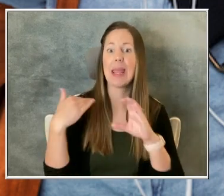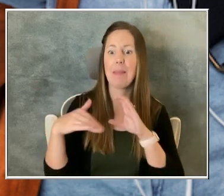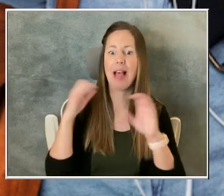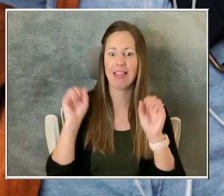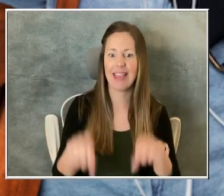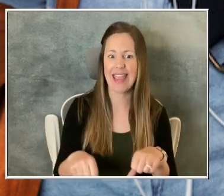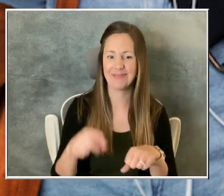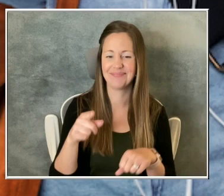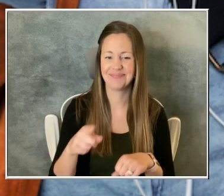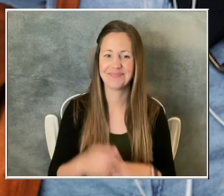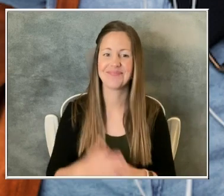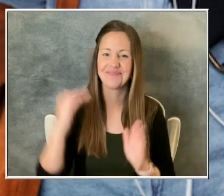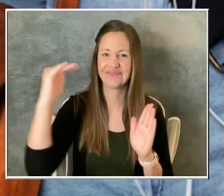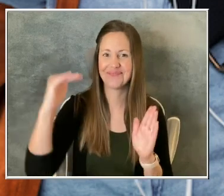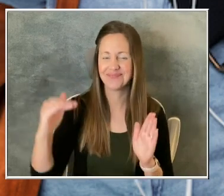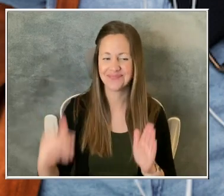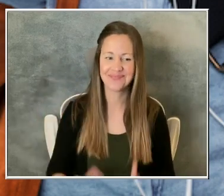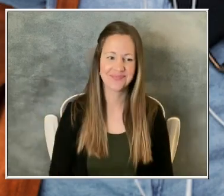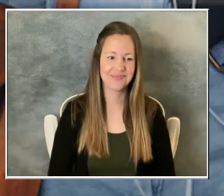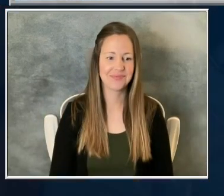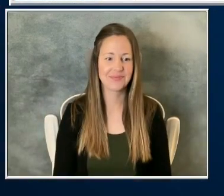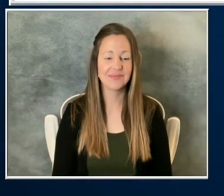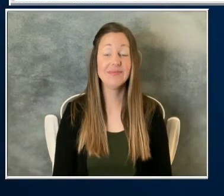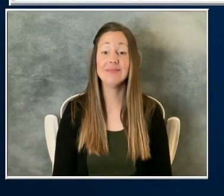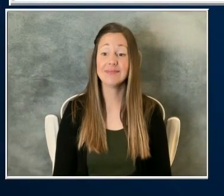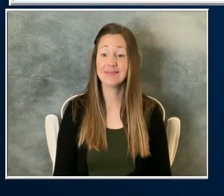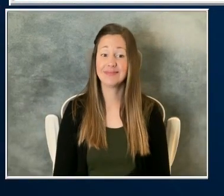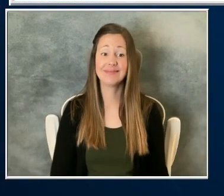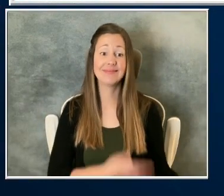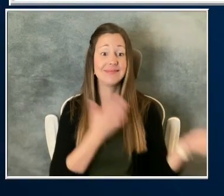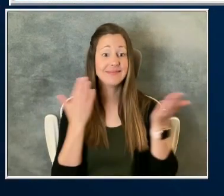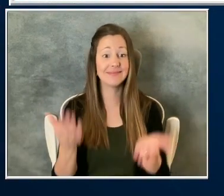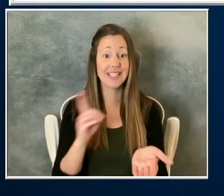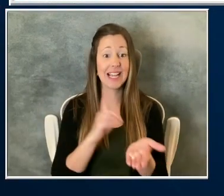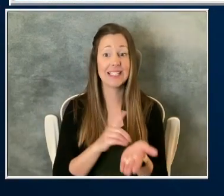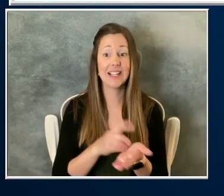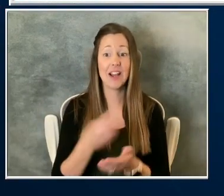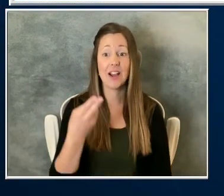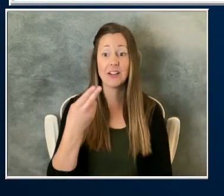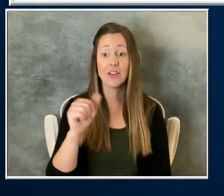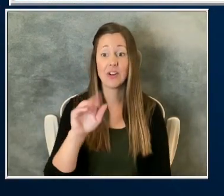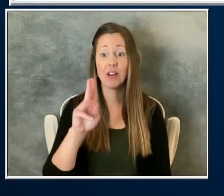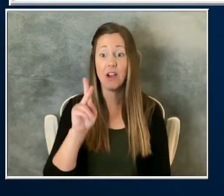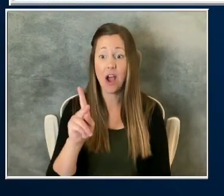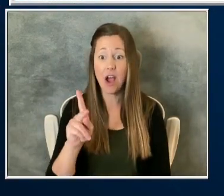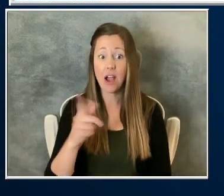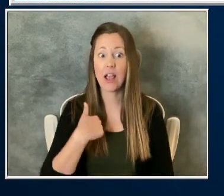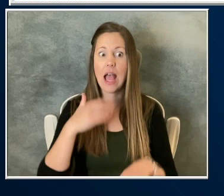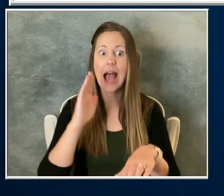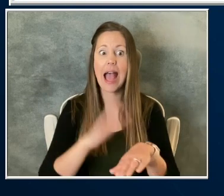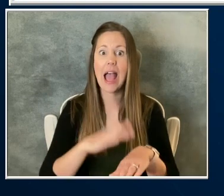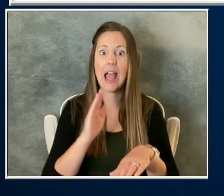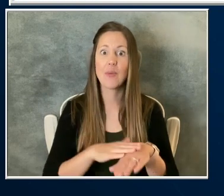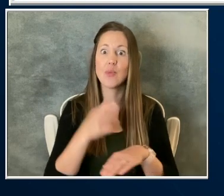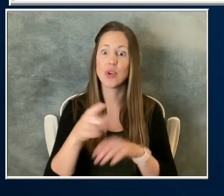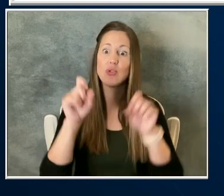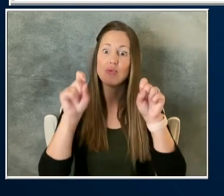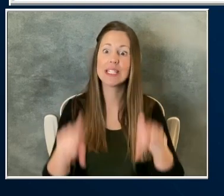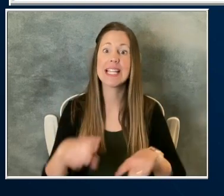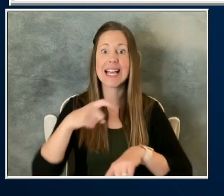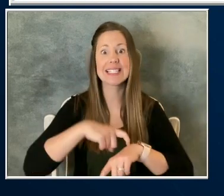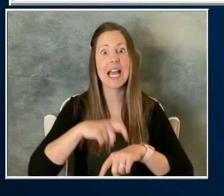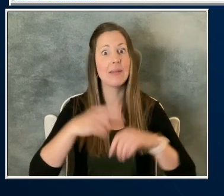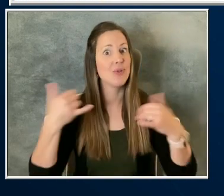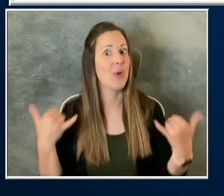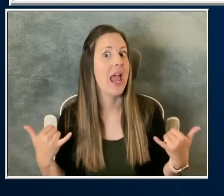Network. All right, Dr. Hawkeye. Yeah. Man, I warned you. It's test time today, sir. Yeah. So we're going to have